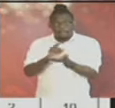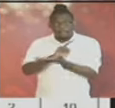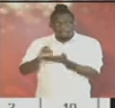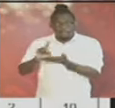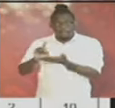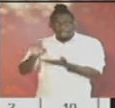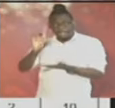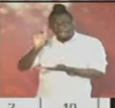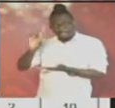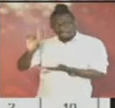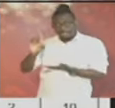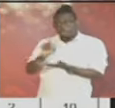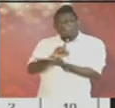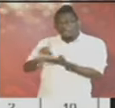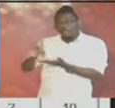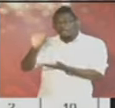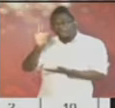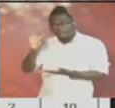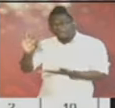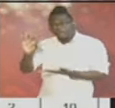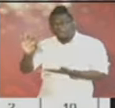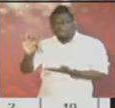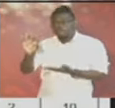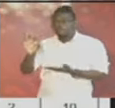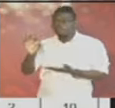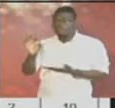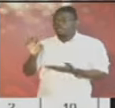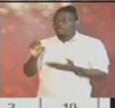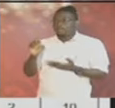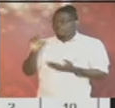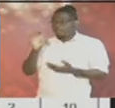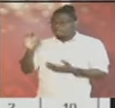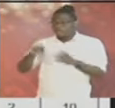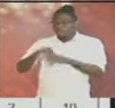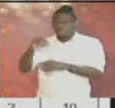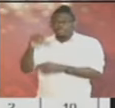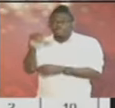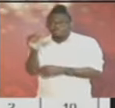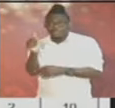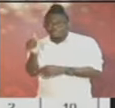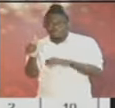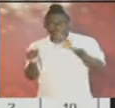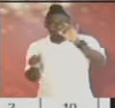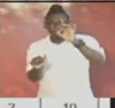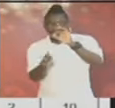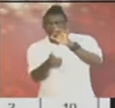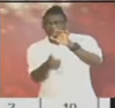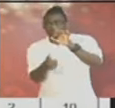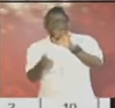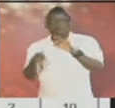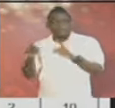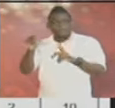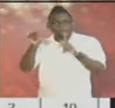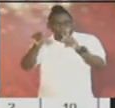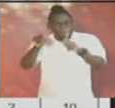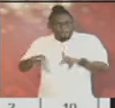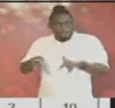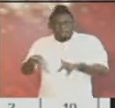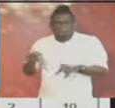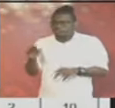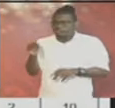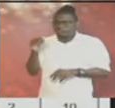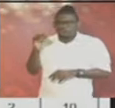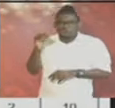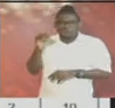as 8 out of the 10 cases identified within clusters were linked to someone else within the home. Now, as we look at epi